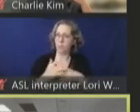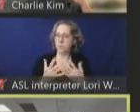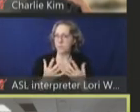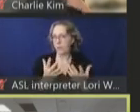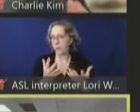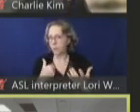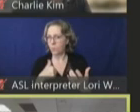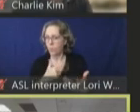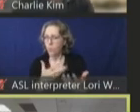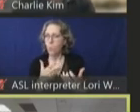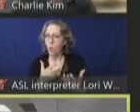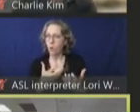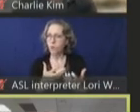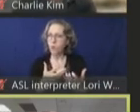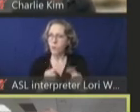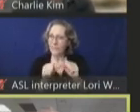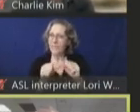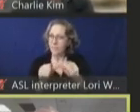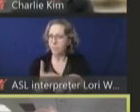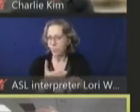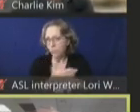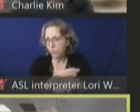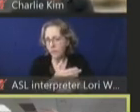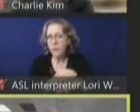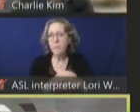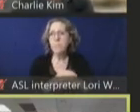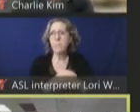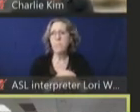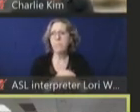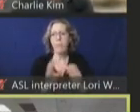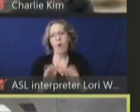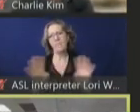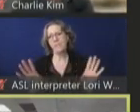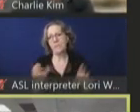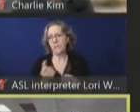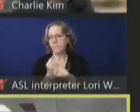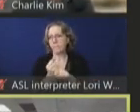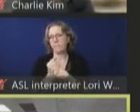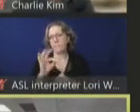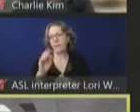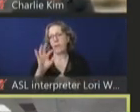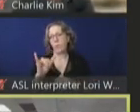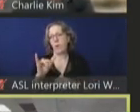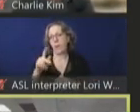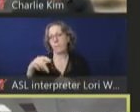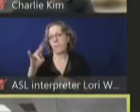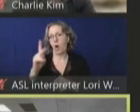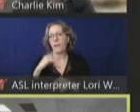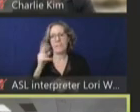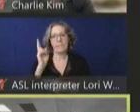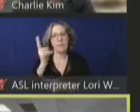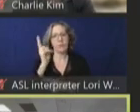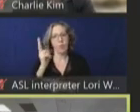to keep improving. Obviously, Fenway Park is a historic structure. As someone who